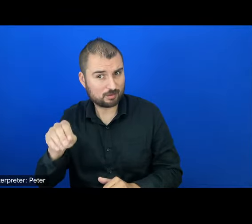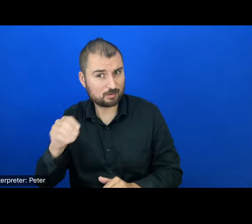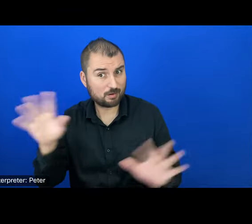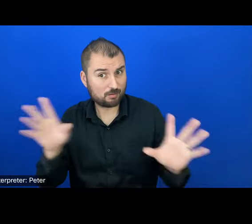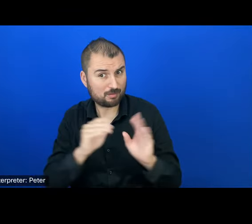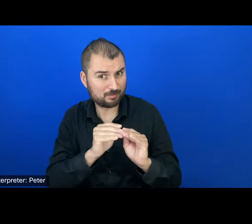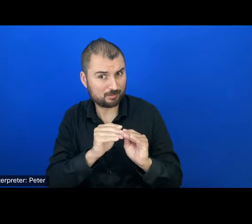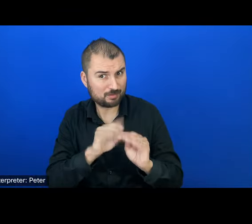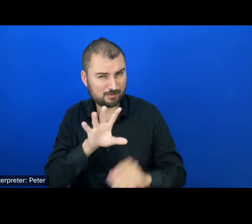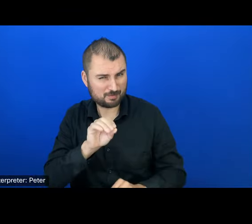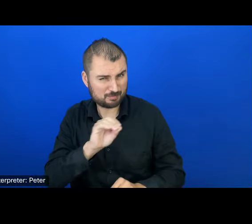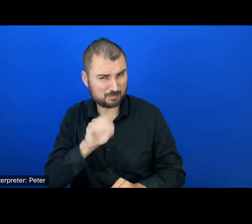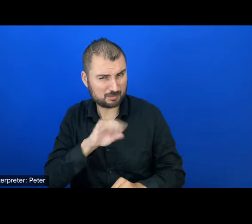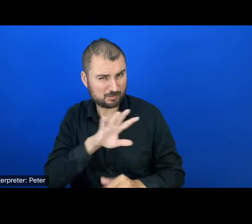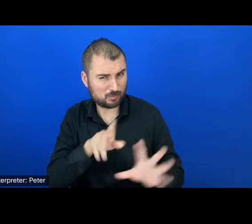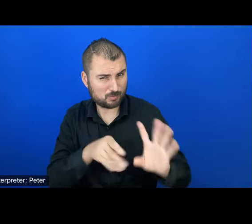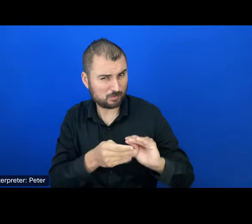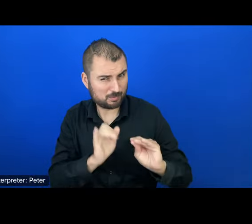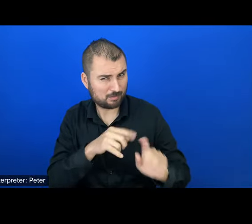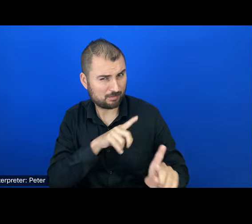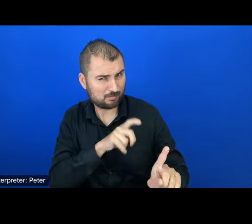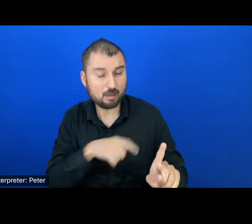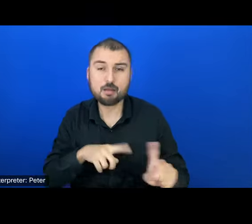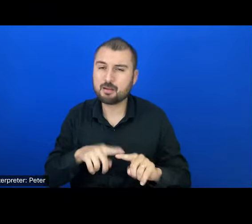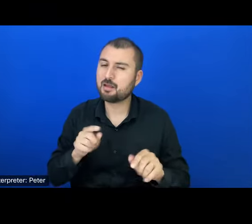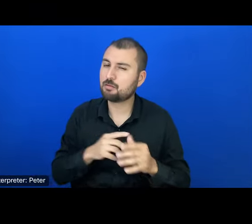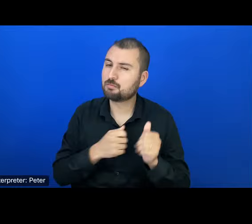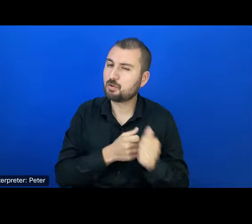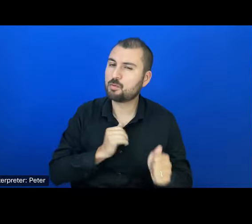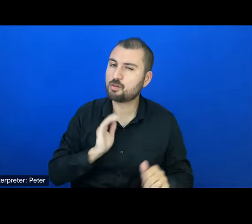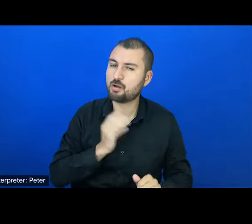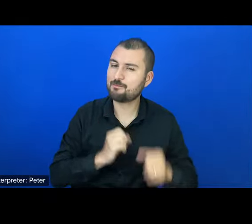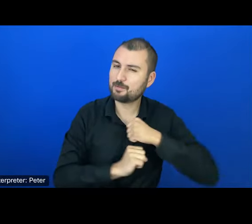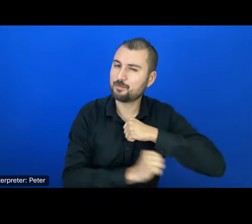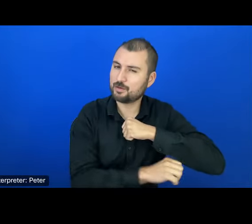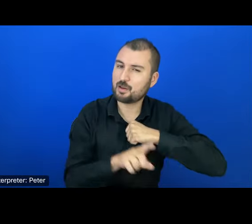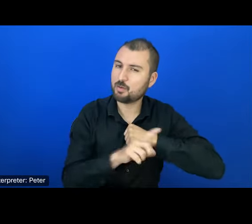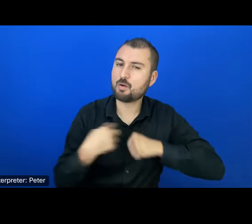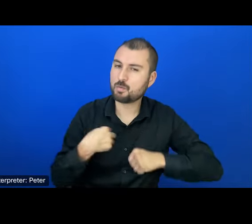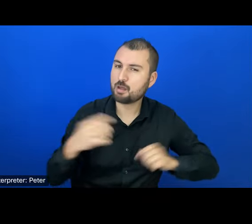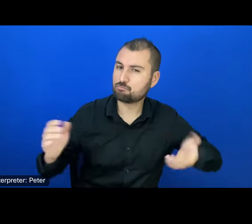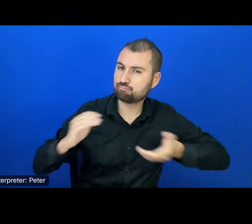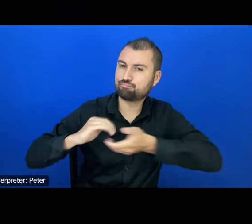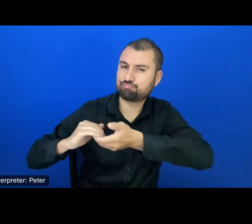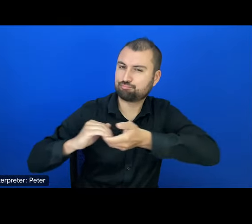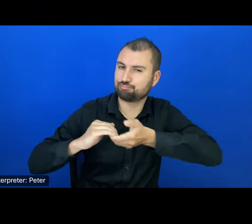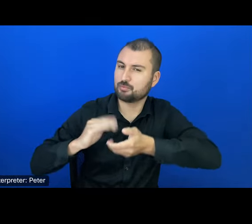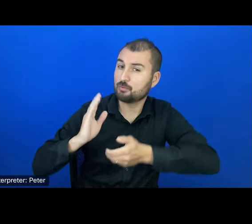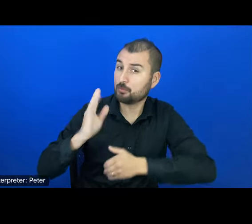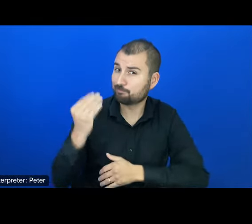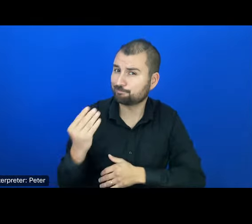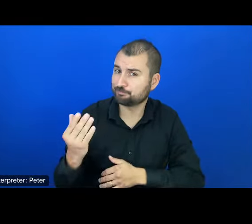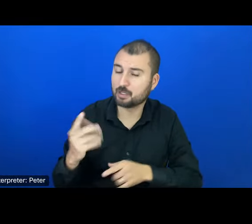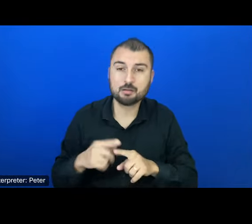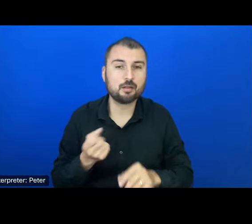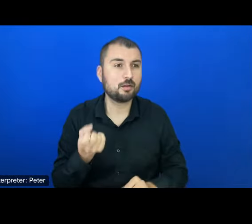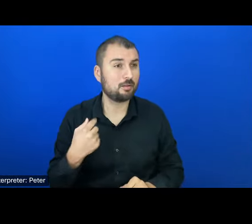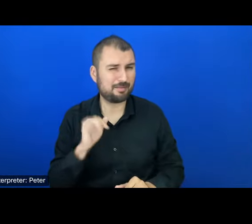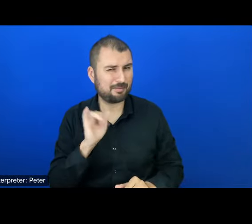and SGF. in coordination with our own foundation as well. We will work together on that. And then the plan is just to open that up